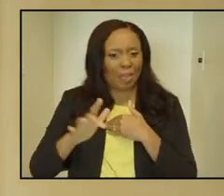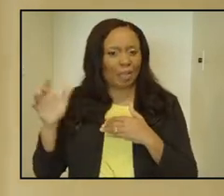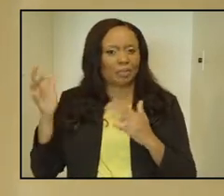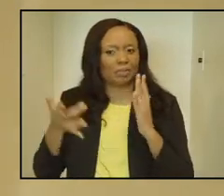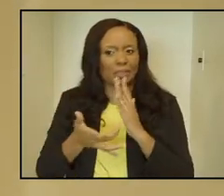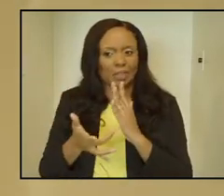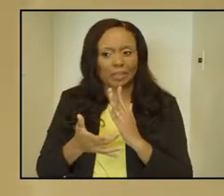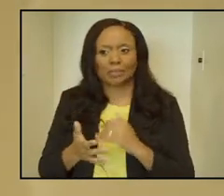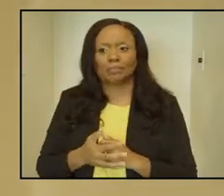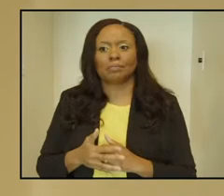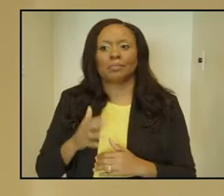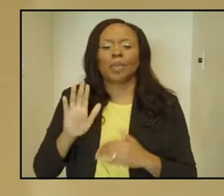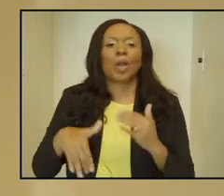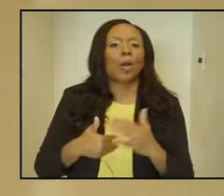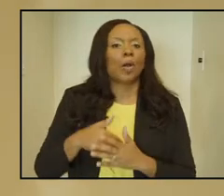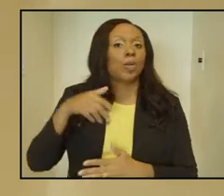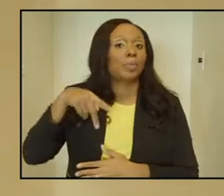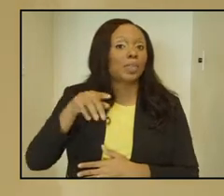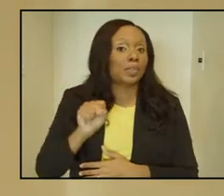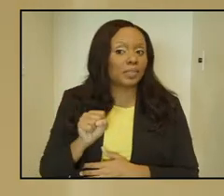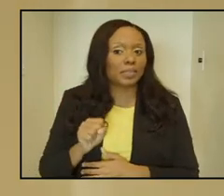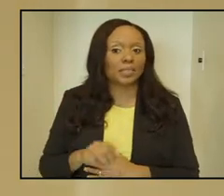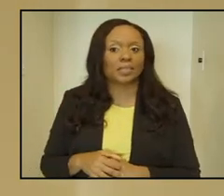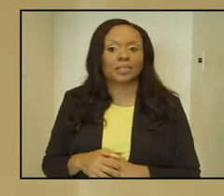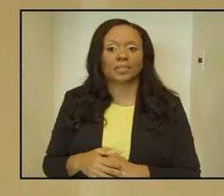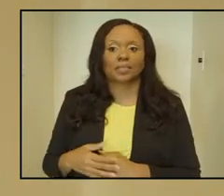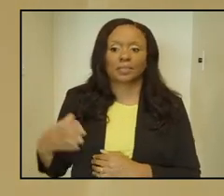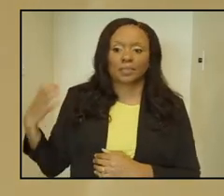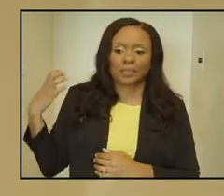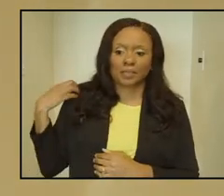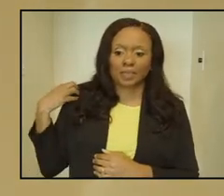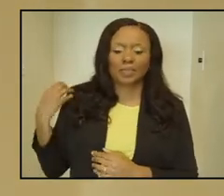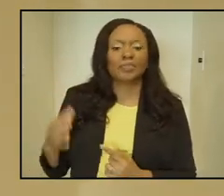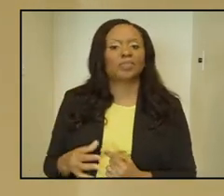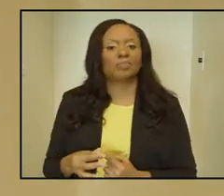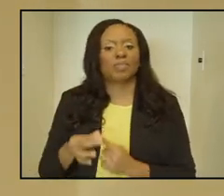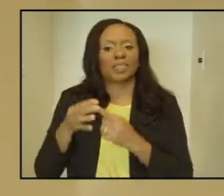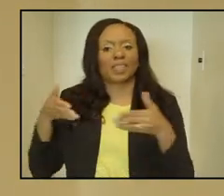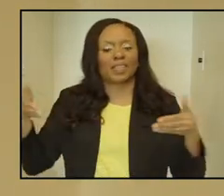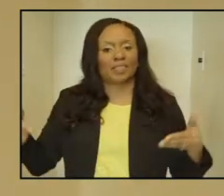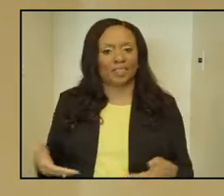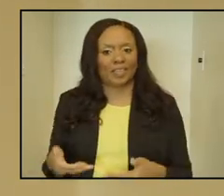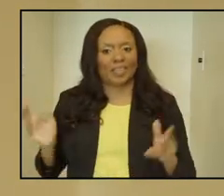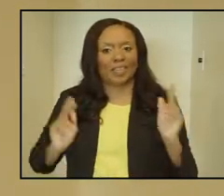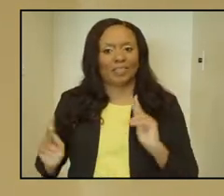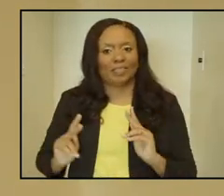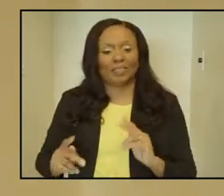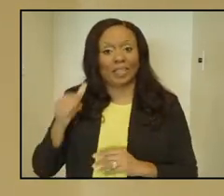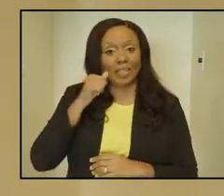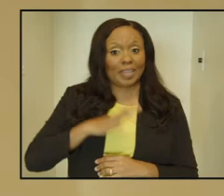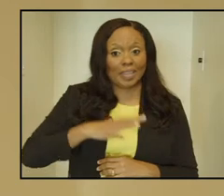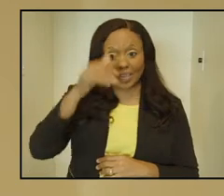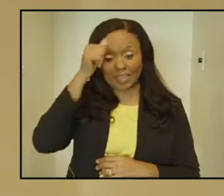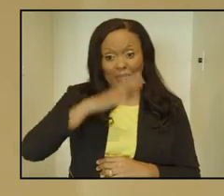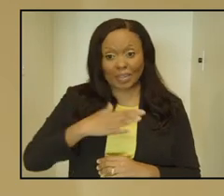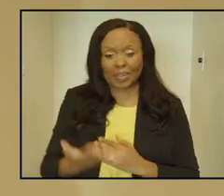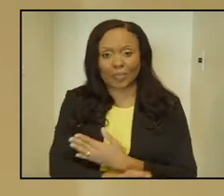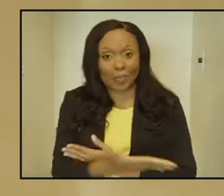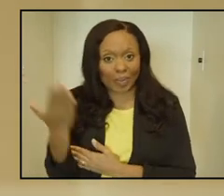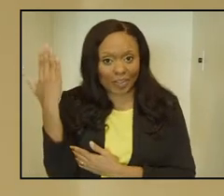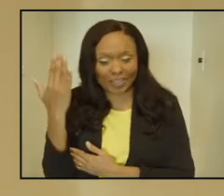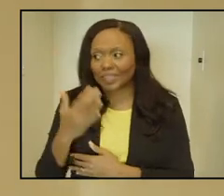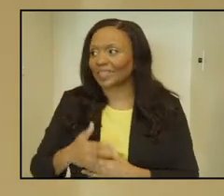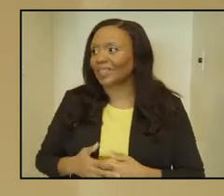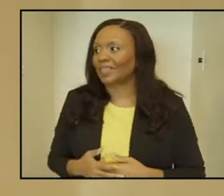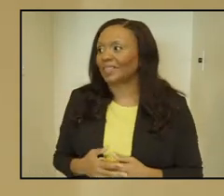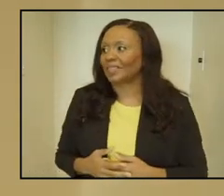Secretaries, Heads of Departments, specially invited guests, ladies and gentlemen, good morning. I don't want